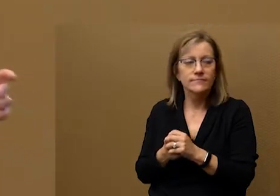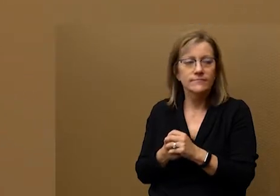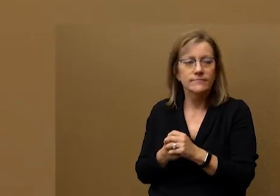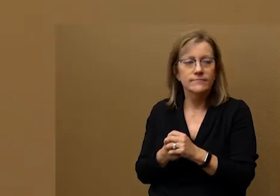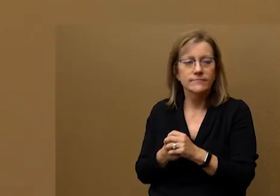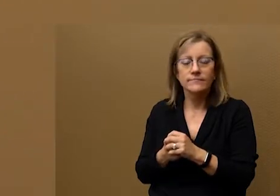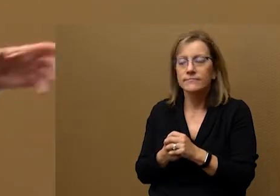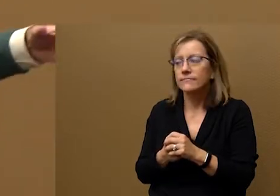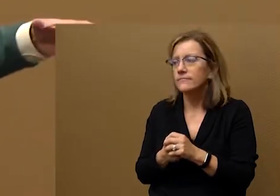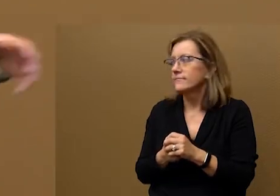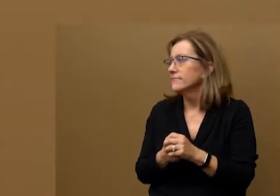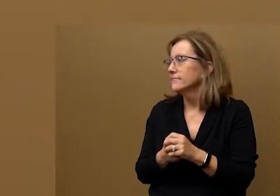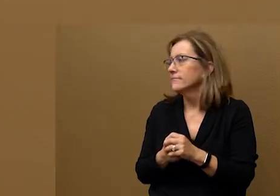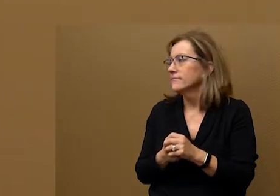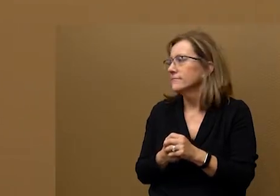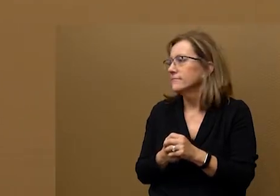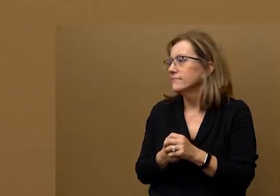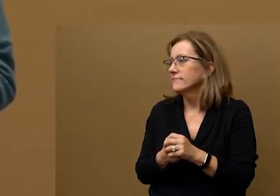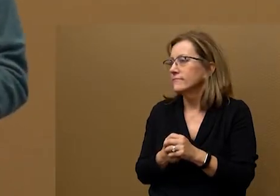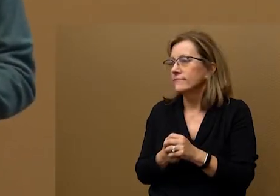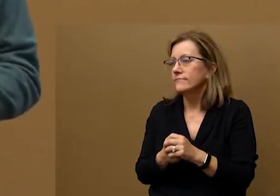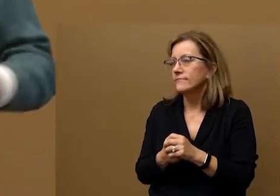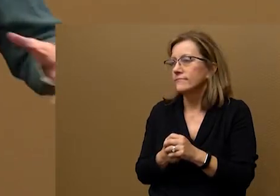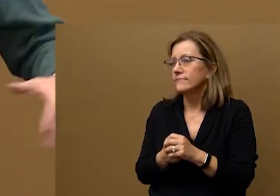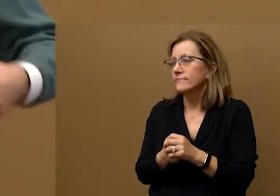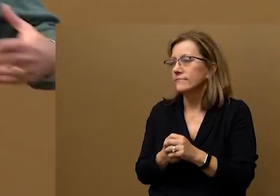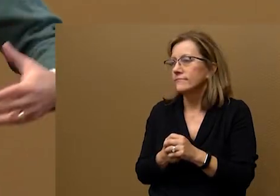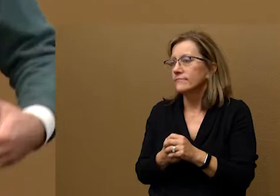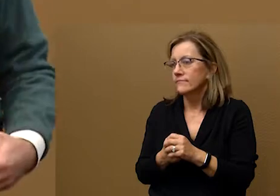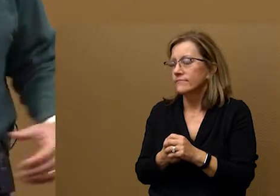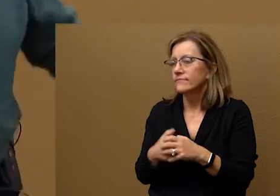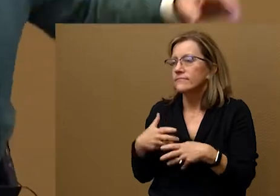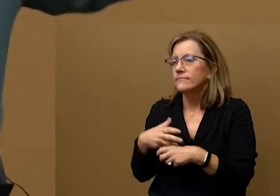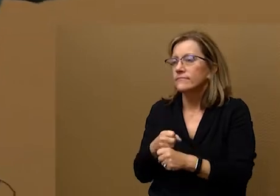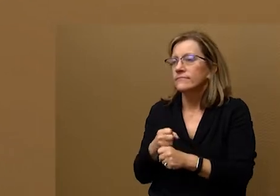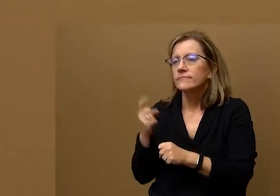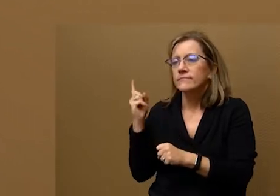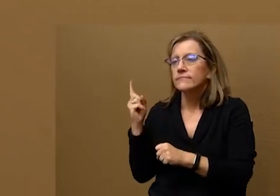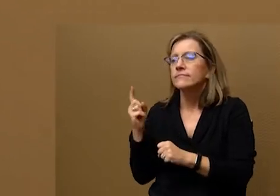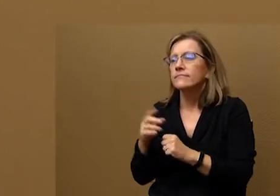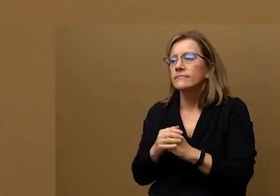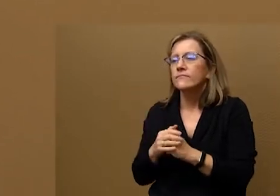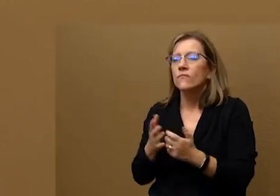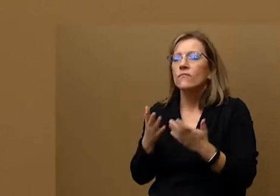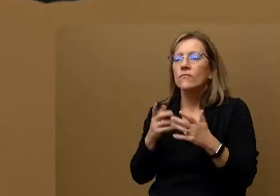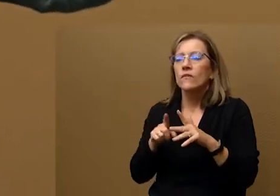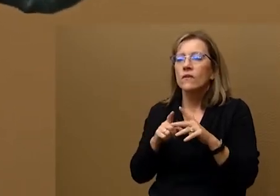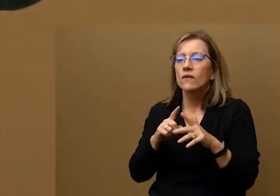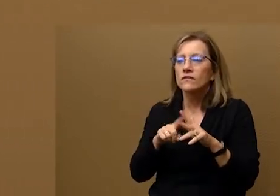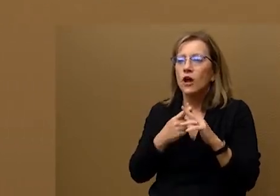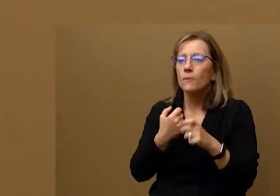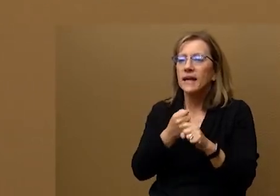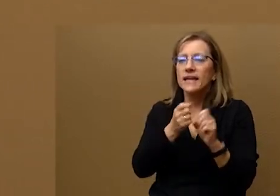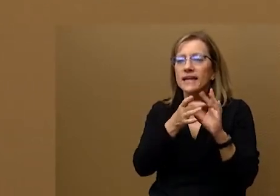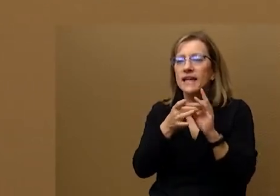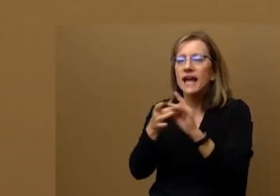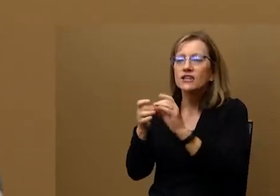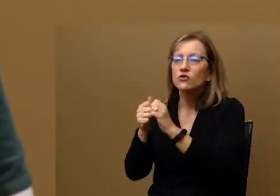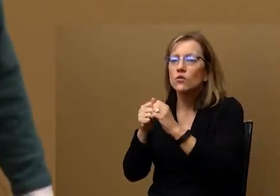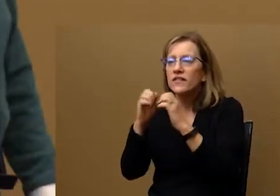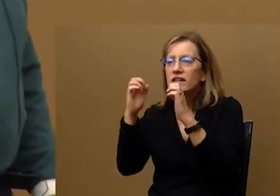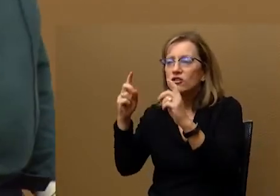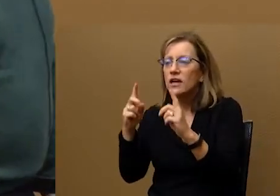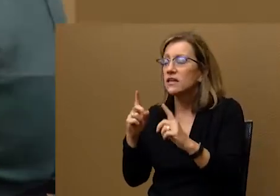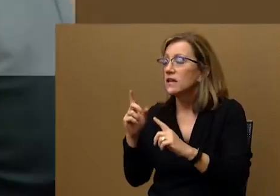to summarize here, the first place where we're going to skip a lot, because I want to get to making some connections with